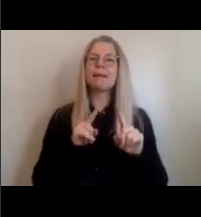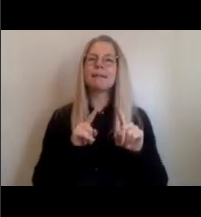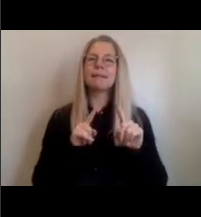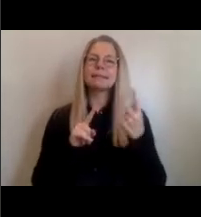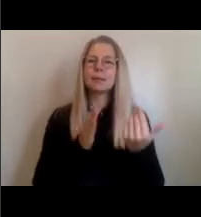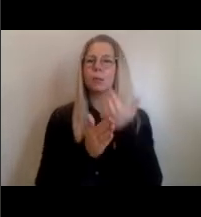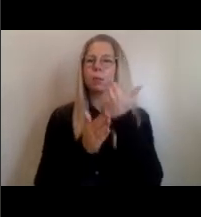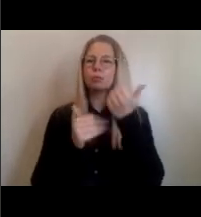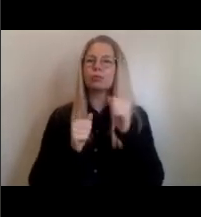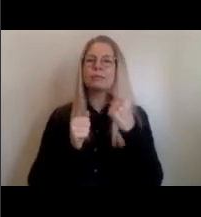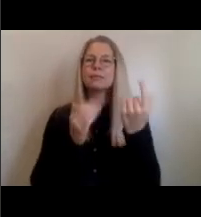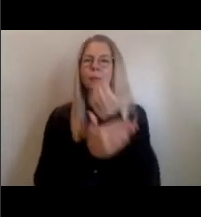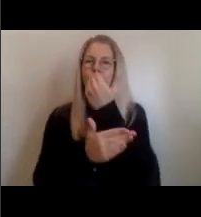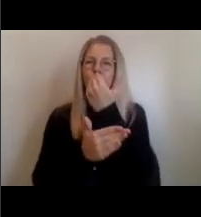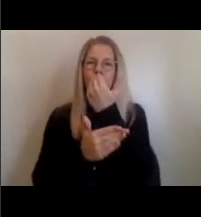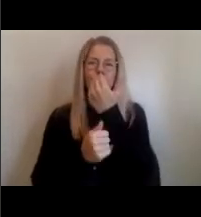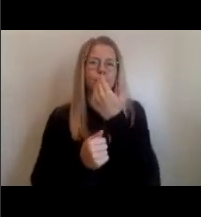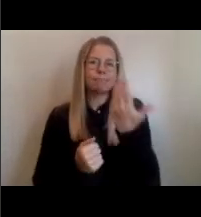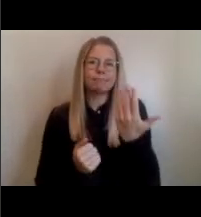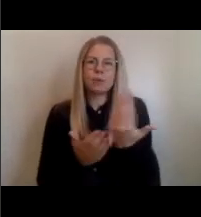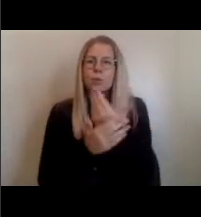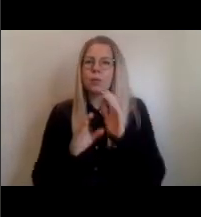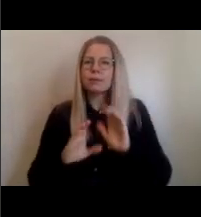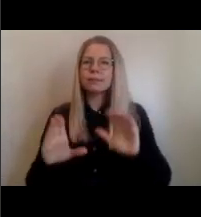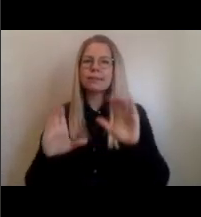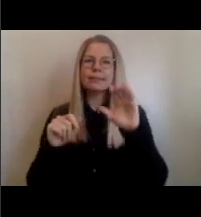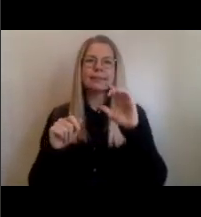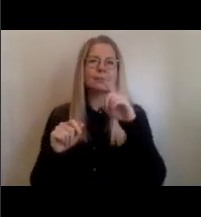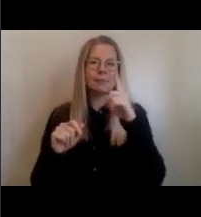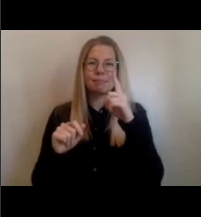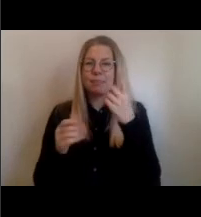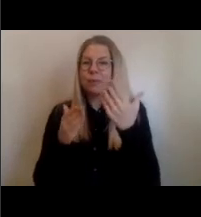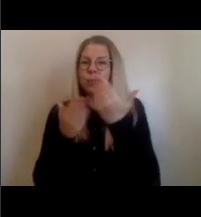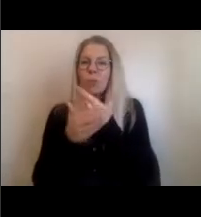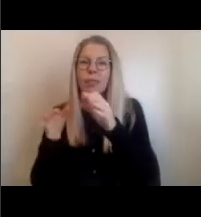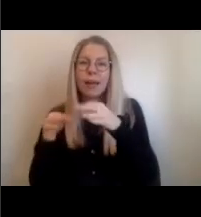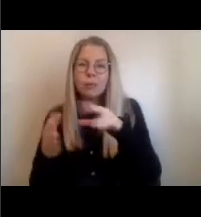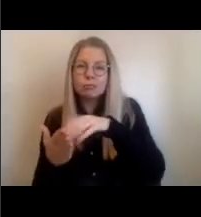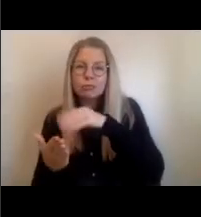completely different that you haven't done before is particularly helpful, probably.